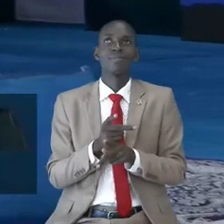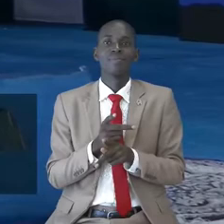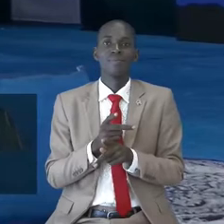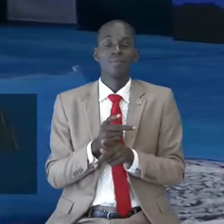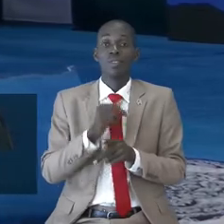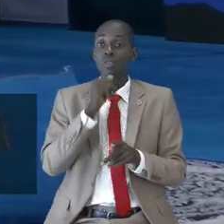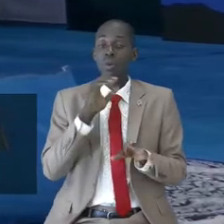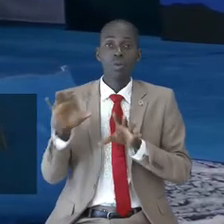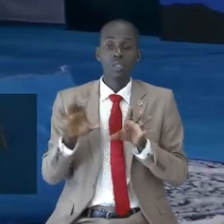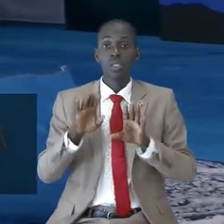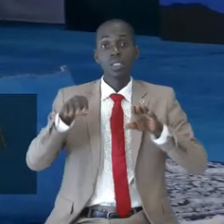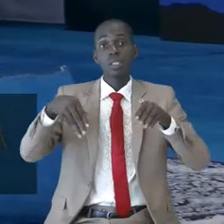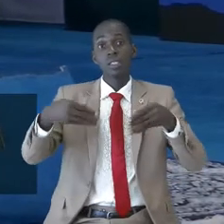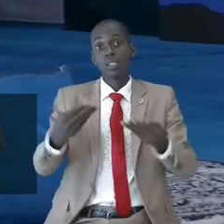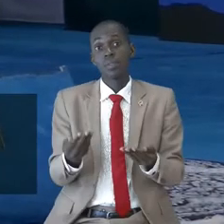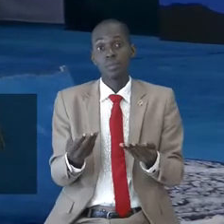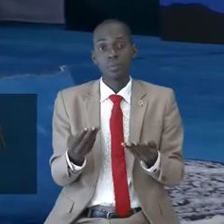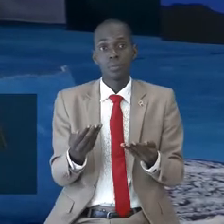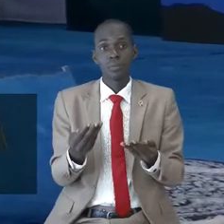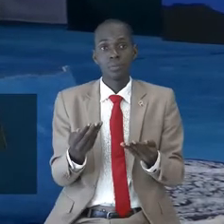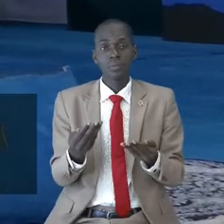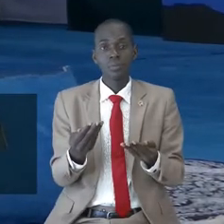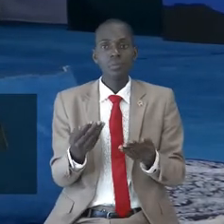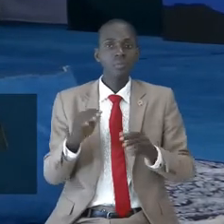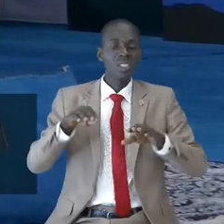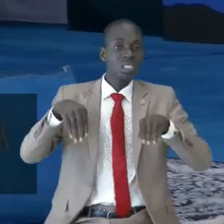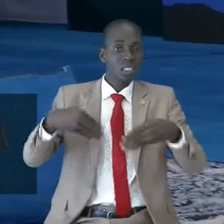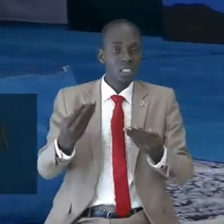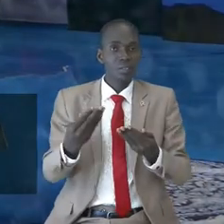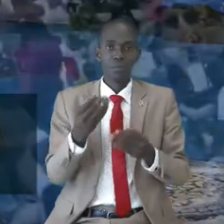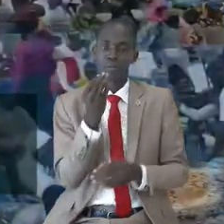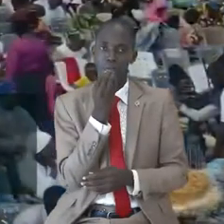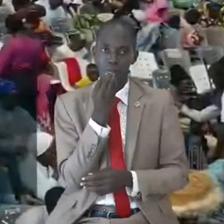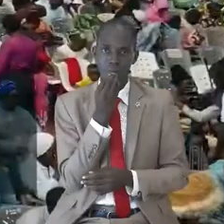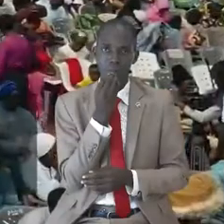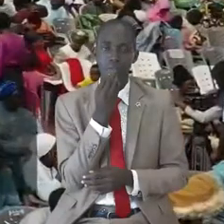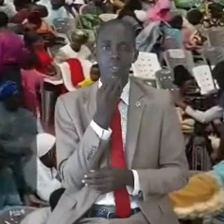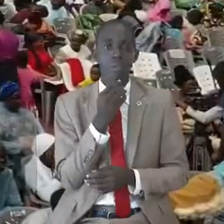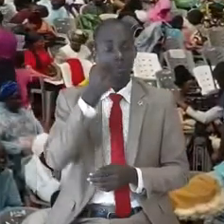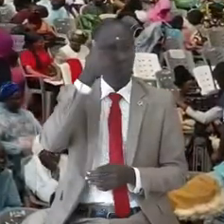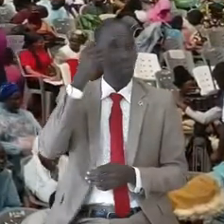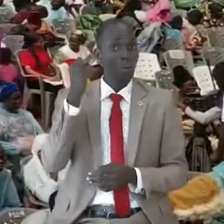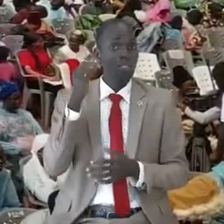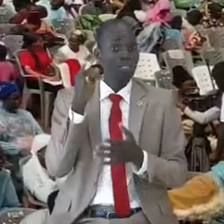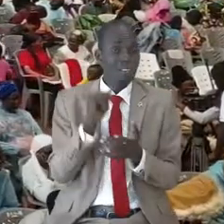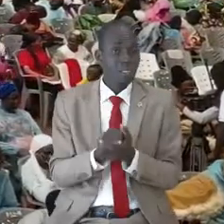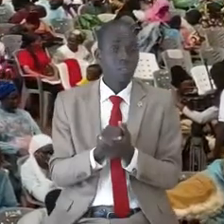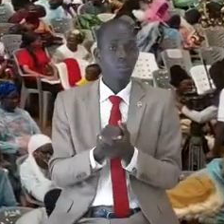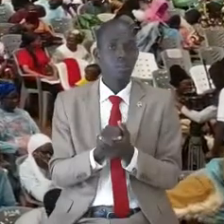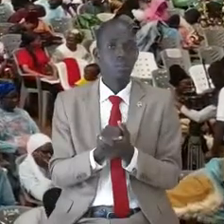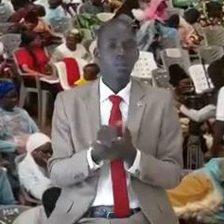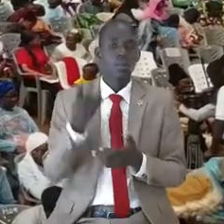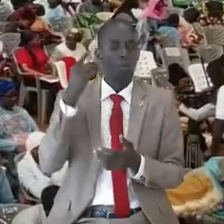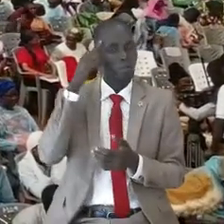only give healing, he gave food, because that was for their